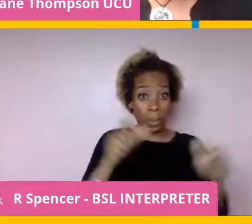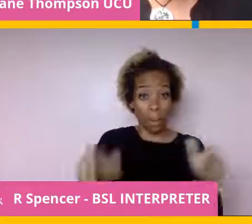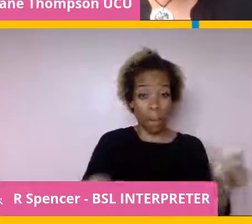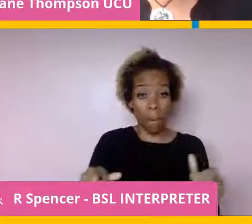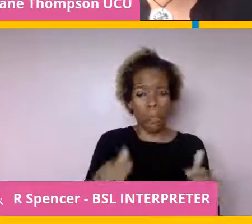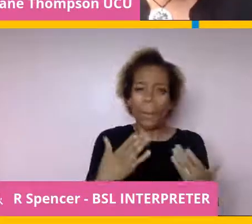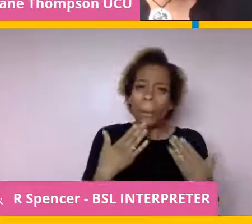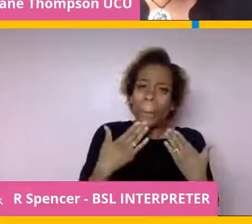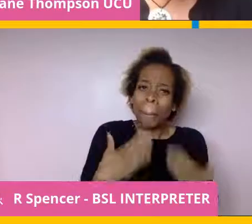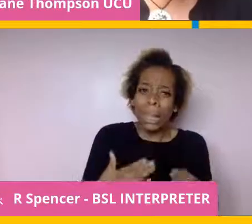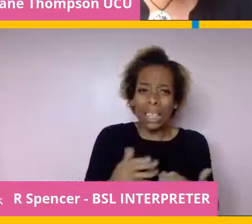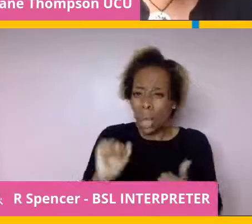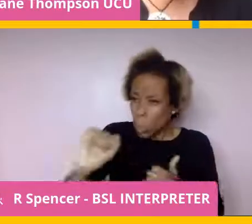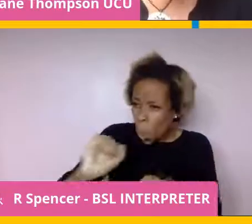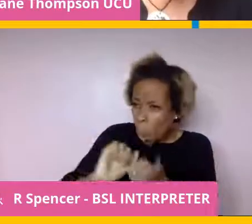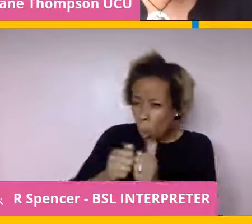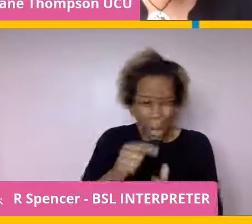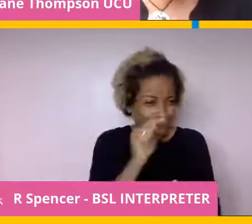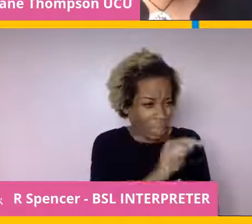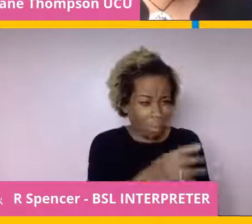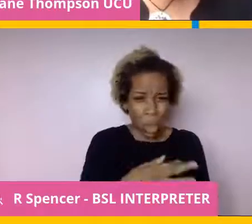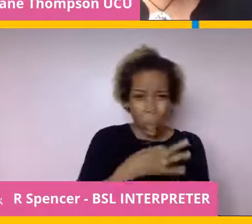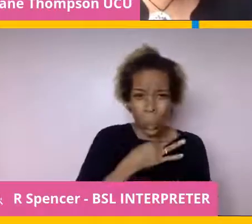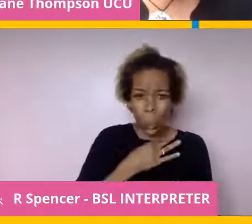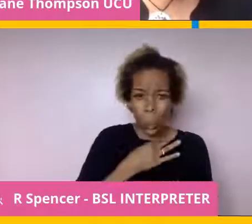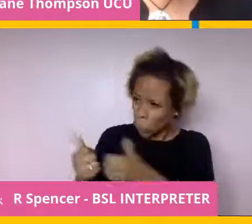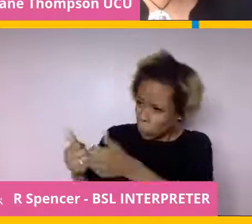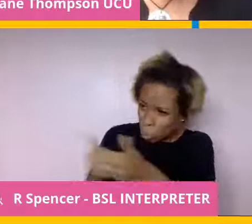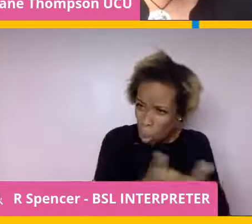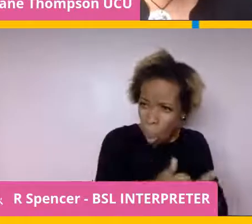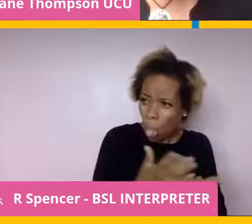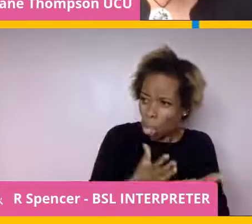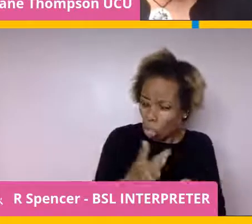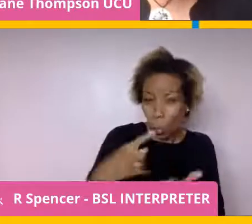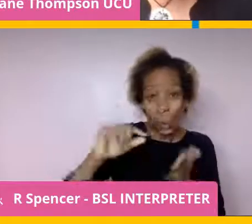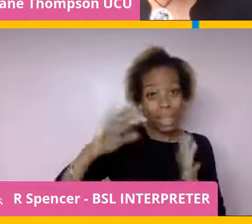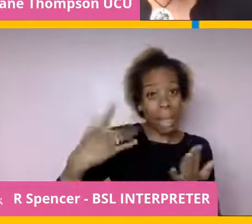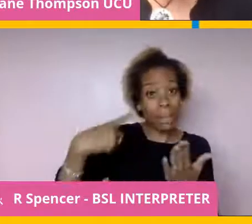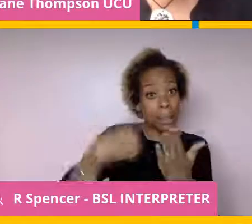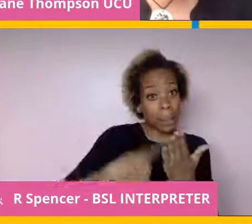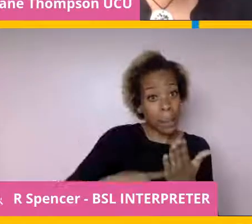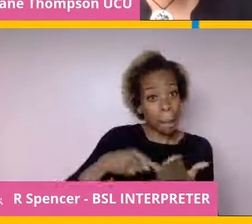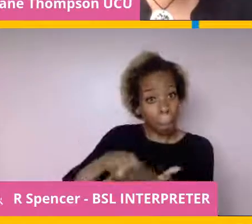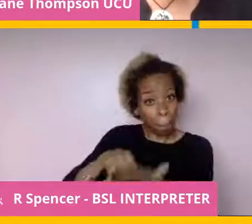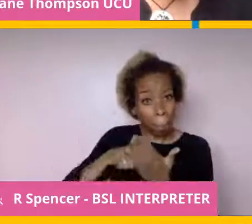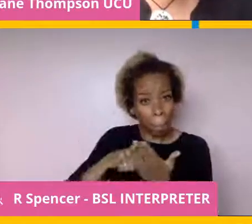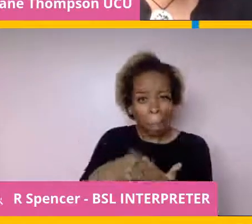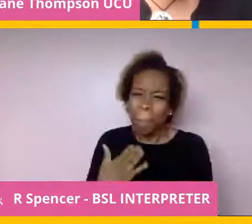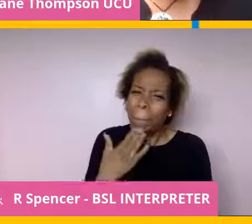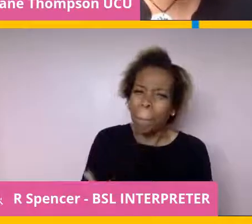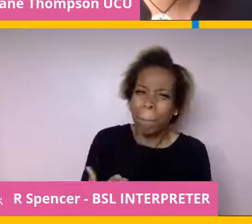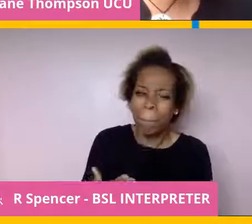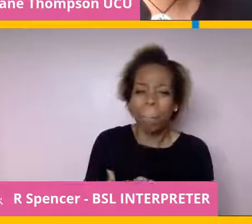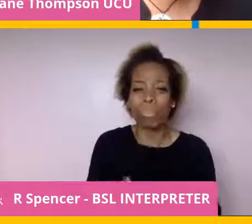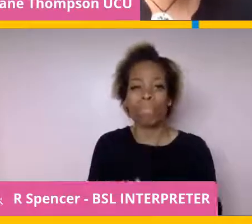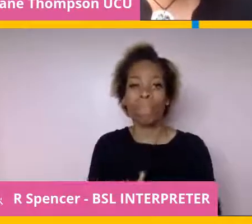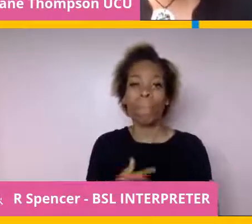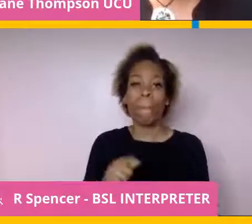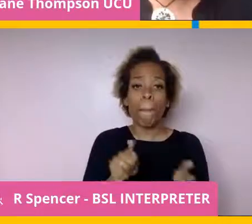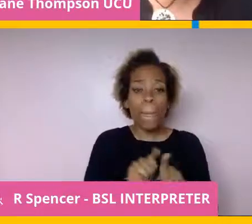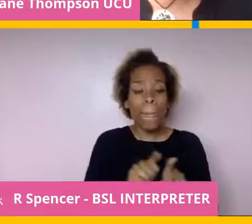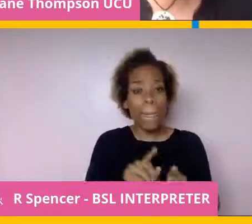at risk, who are on casualised contracts. Obviously, people on casualised contracts can do that all, but this is really about saying to the rest of our